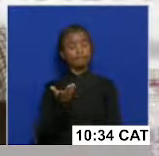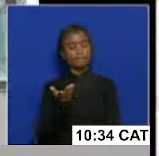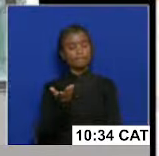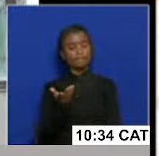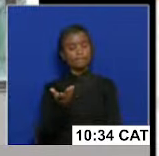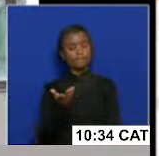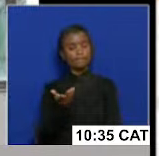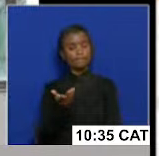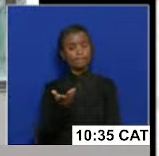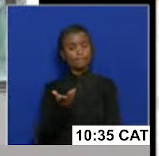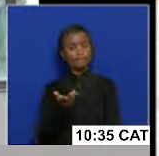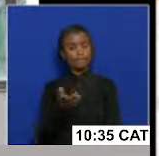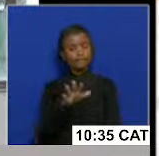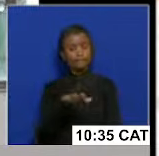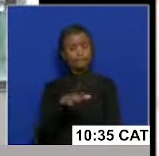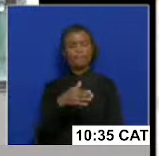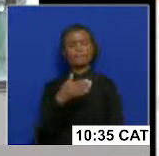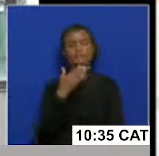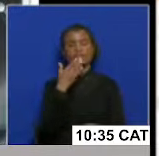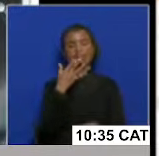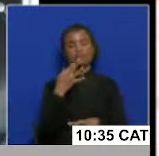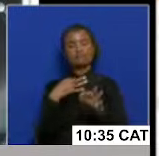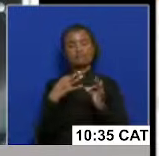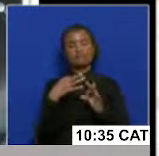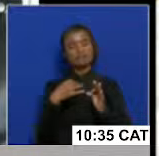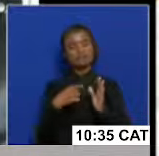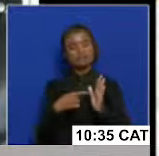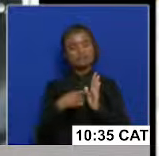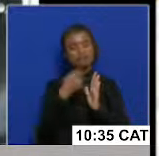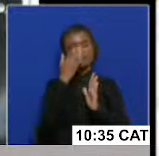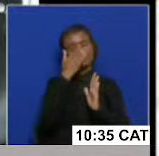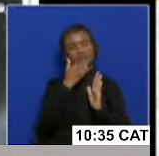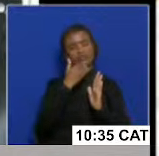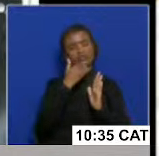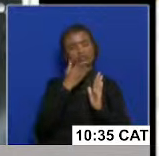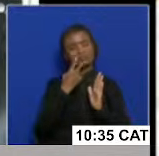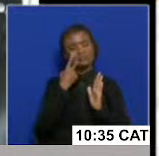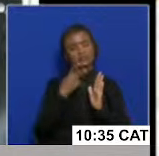please describe what you see in that picture there.